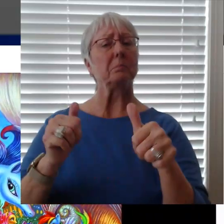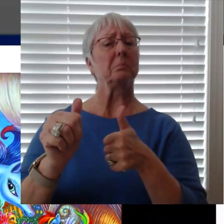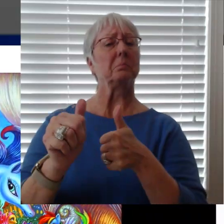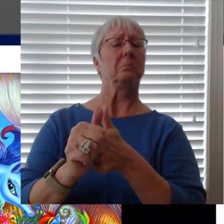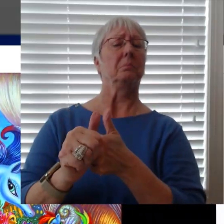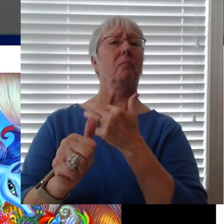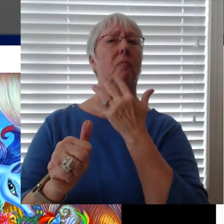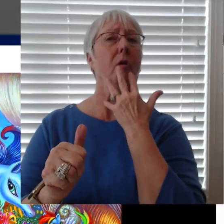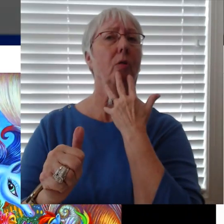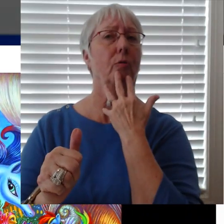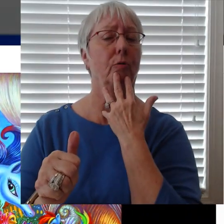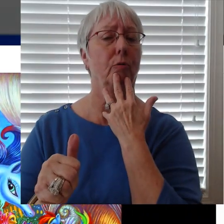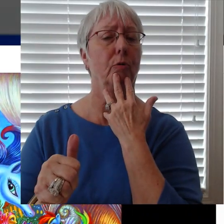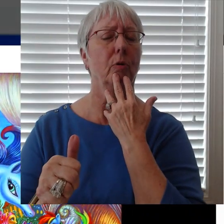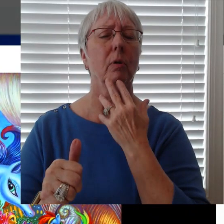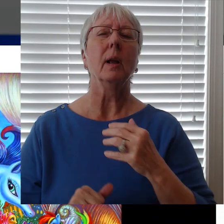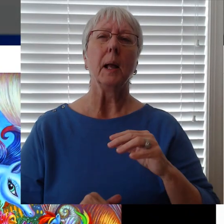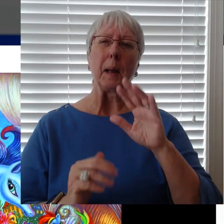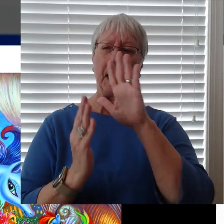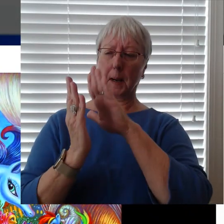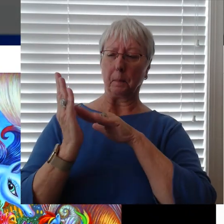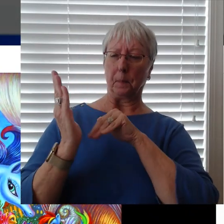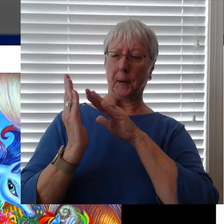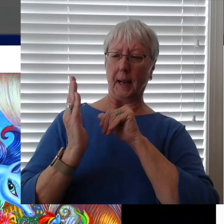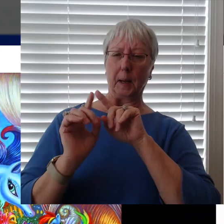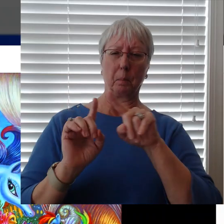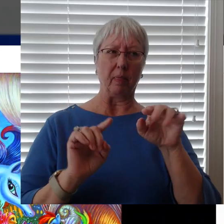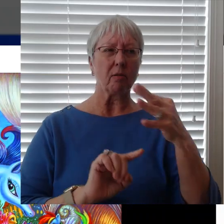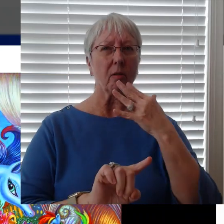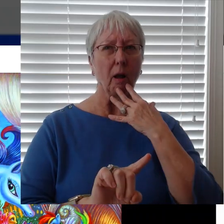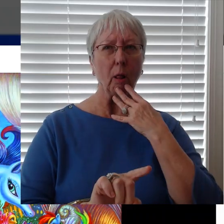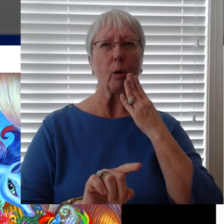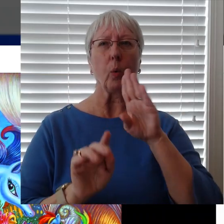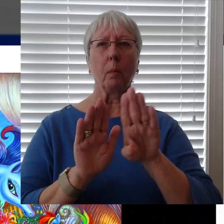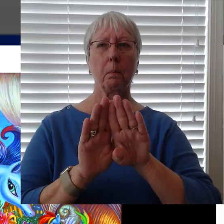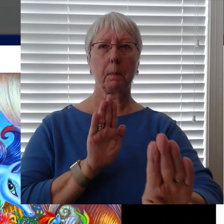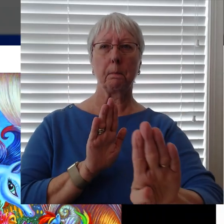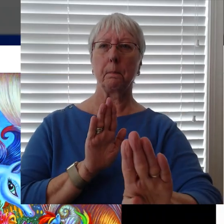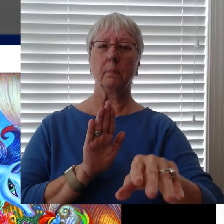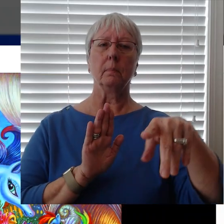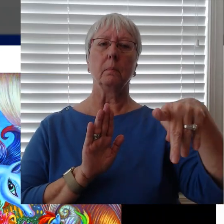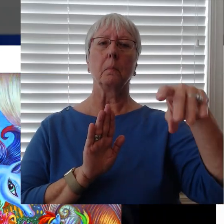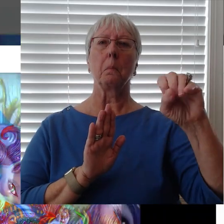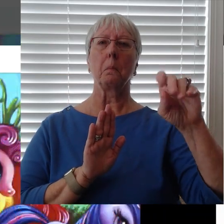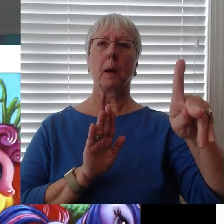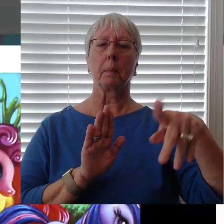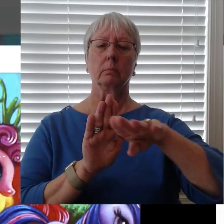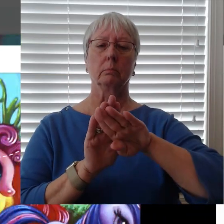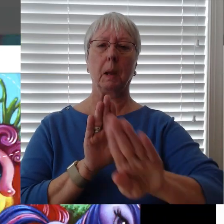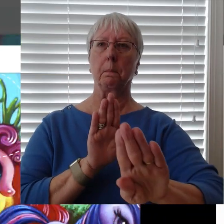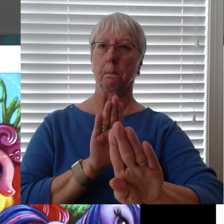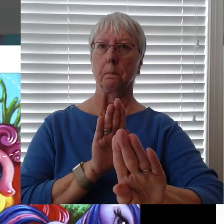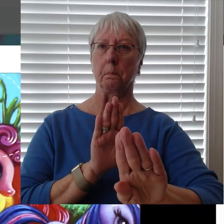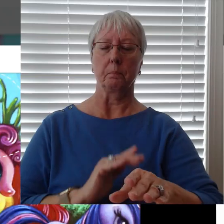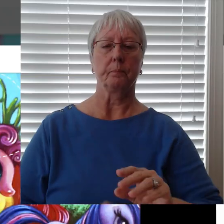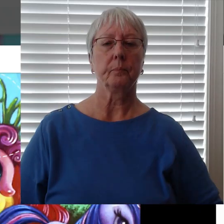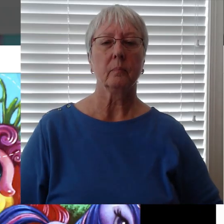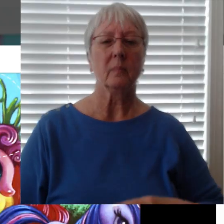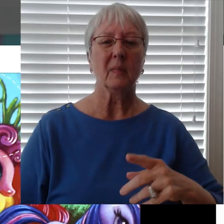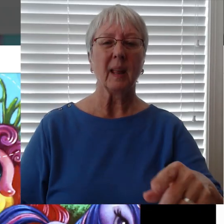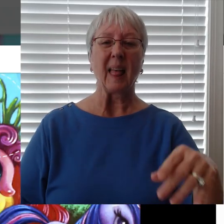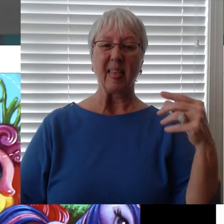complementary colors so that they would still pop, but not quite as much as the main focus. Here, the green reacts